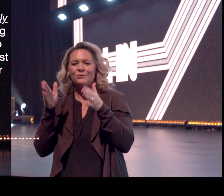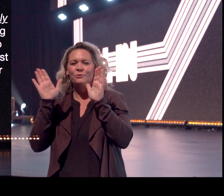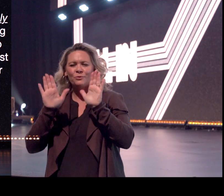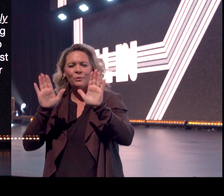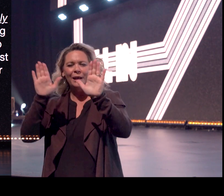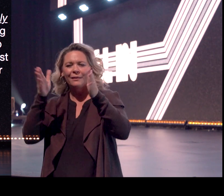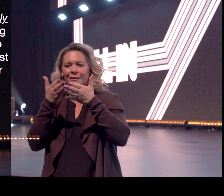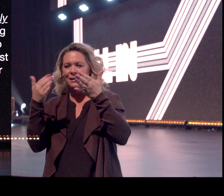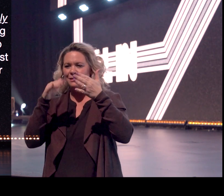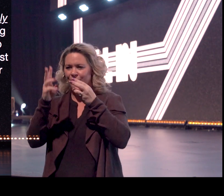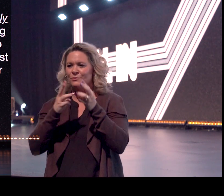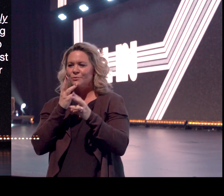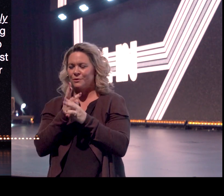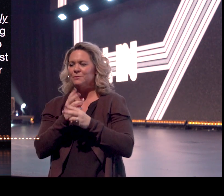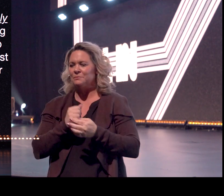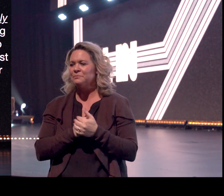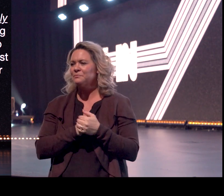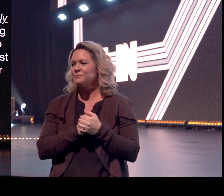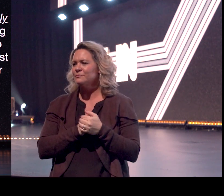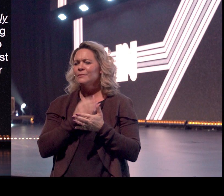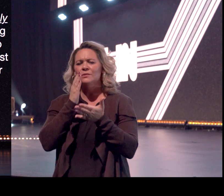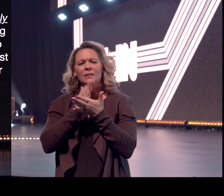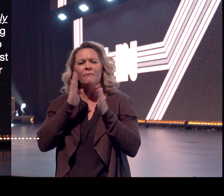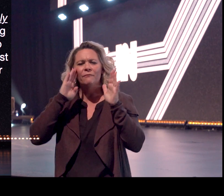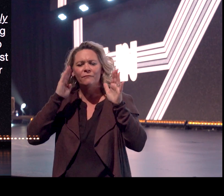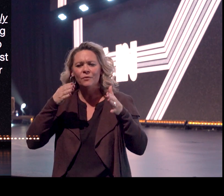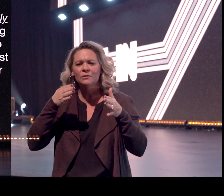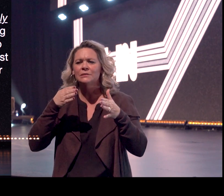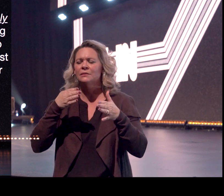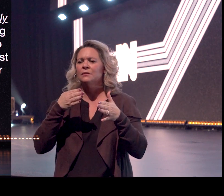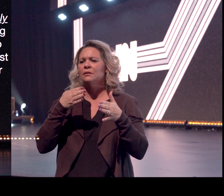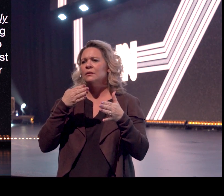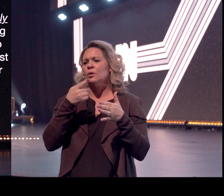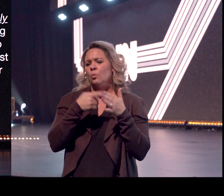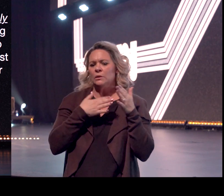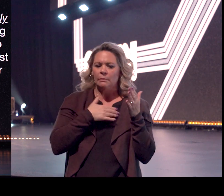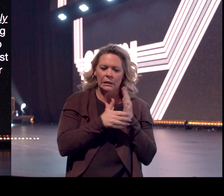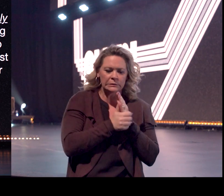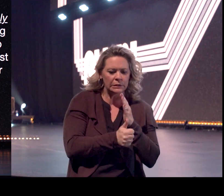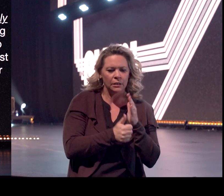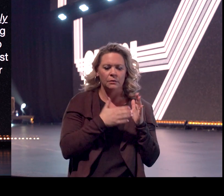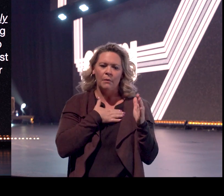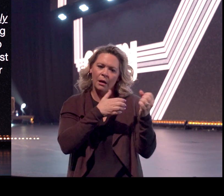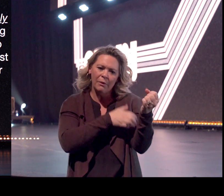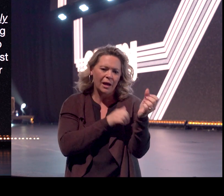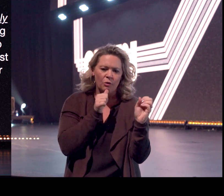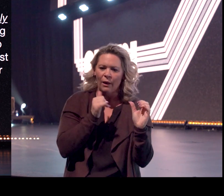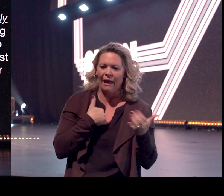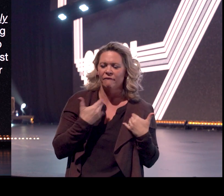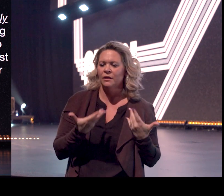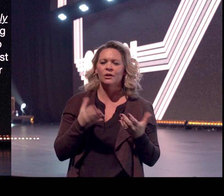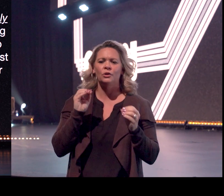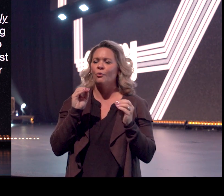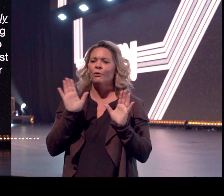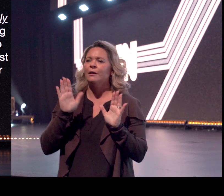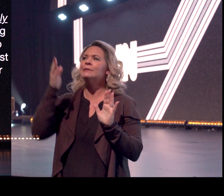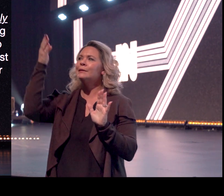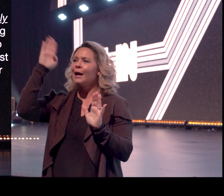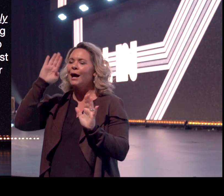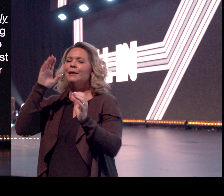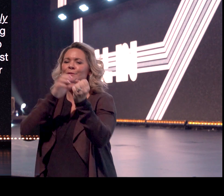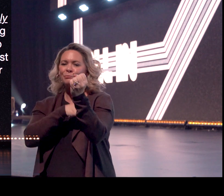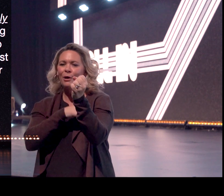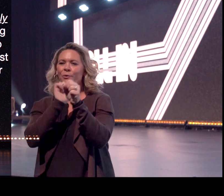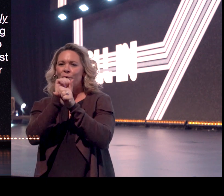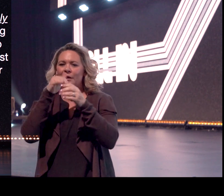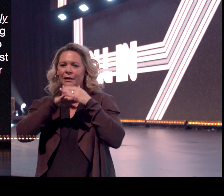you do something great in this world. And so you need to stop focusing on, well, what is my power? It's God's power. You just got to be